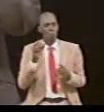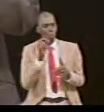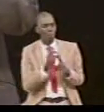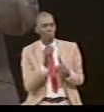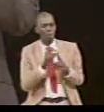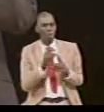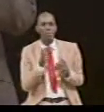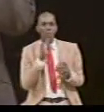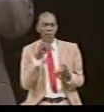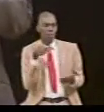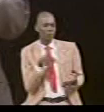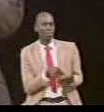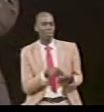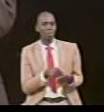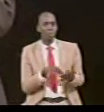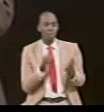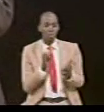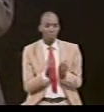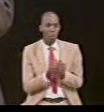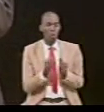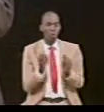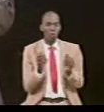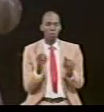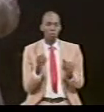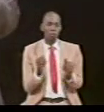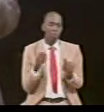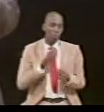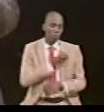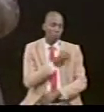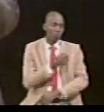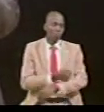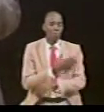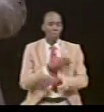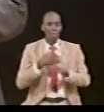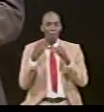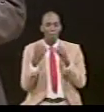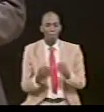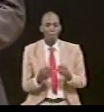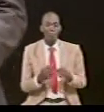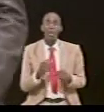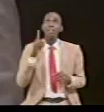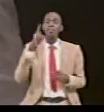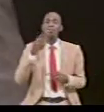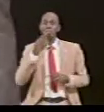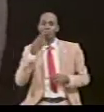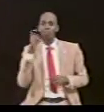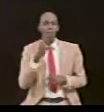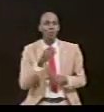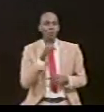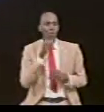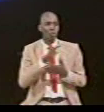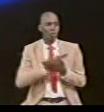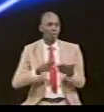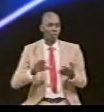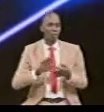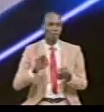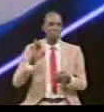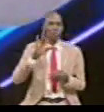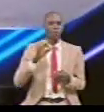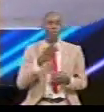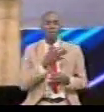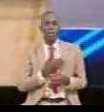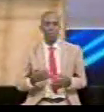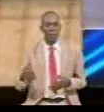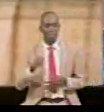For with authority and power he commandeth the unclean spirits, and they